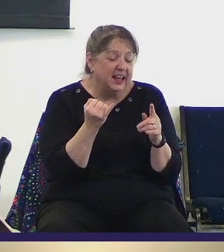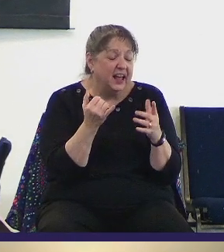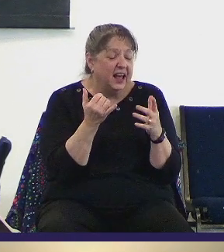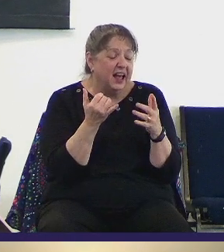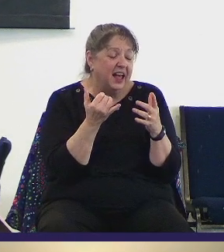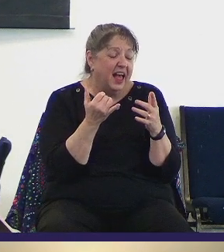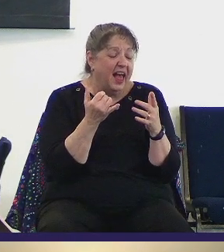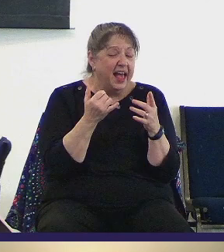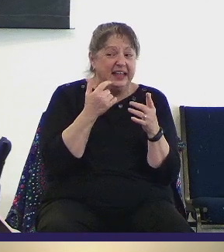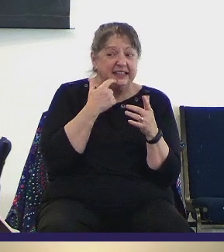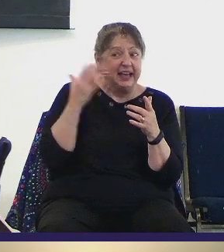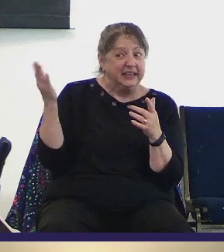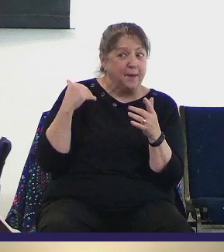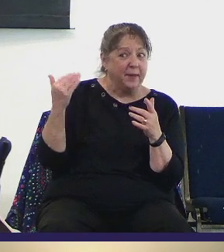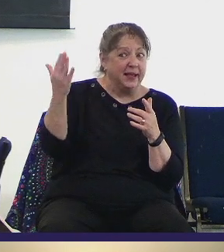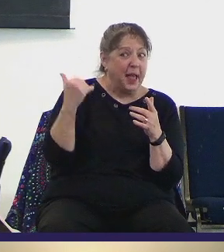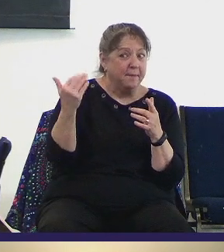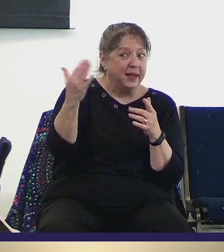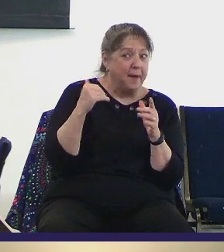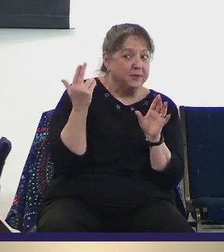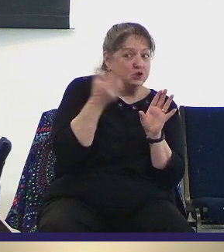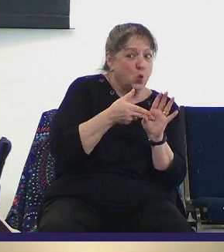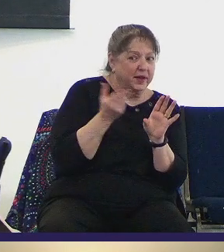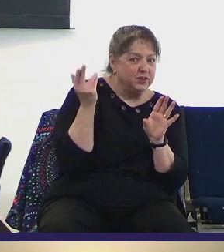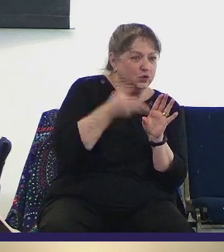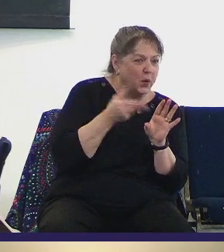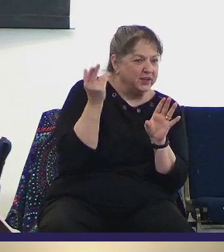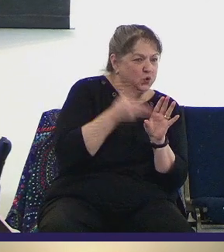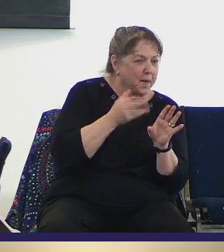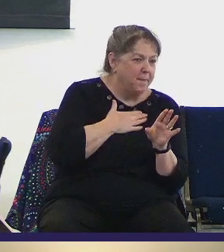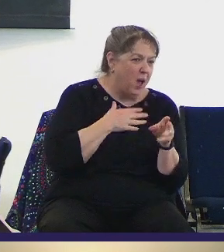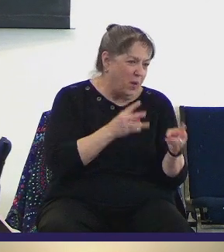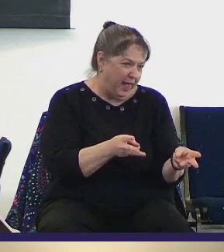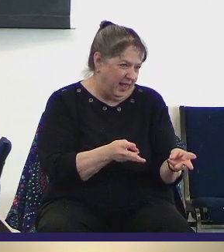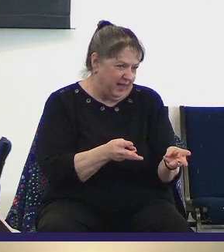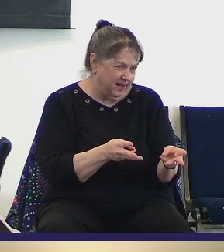be a part of what they're doing or what they believe in or to what they endorse.